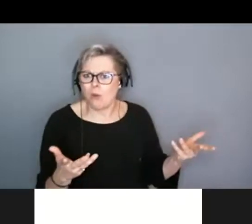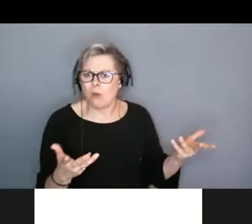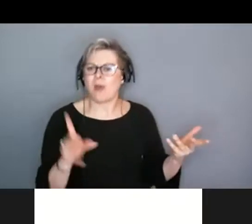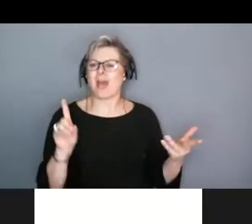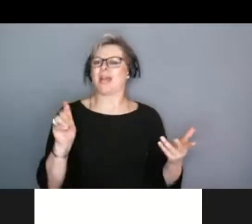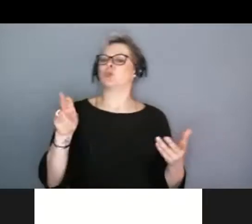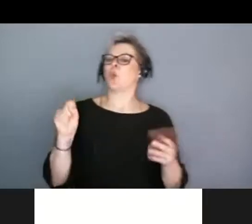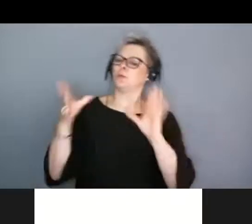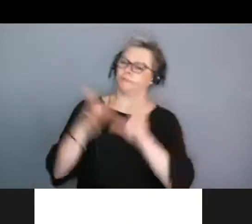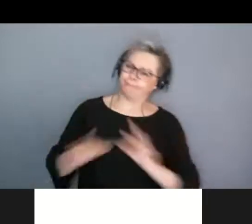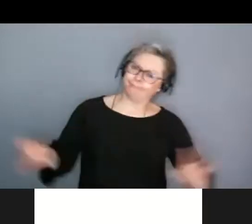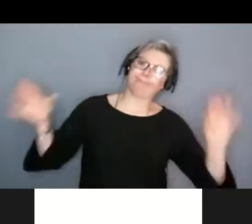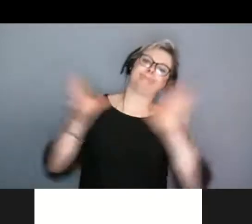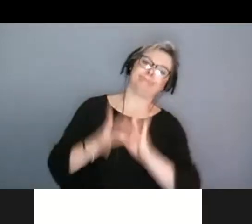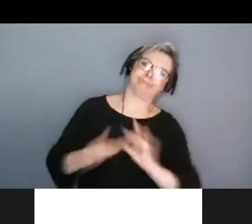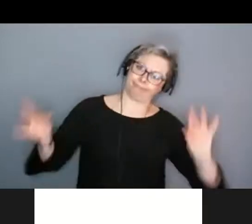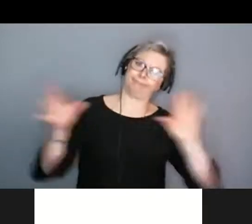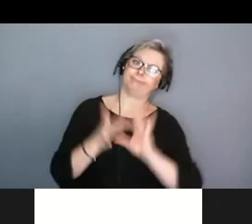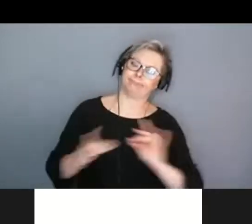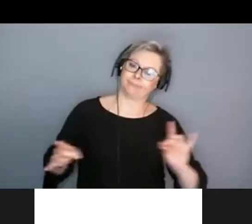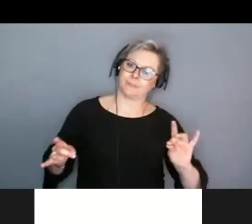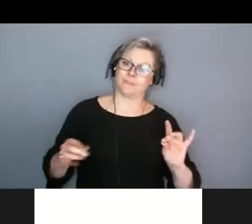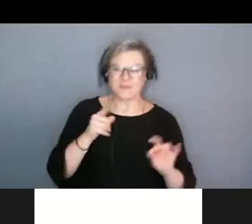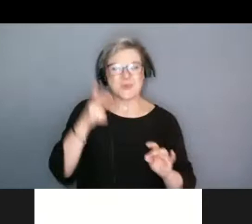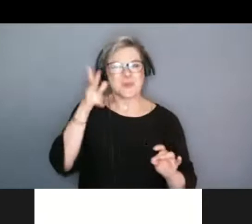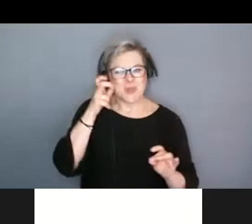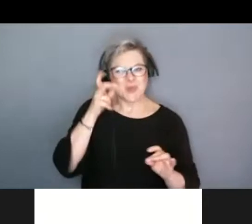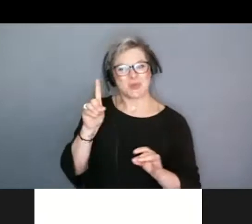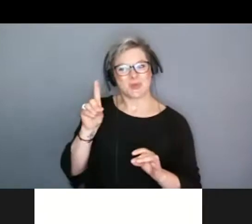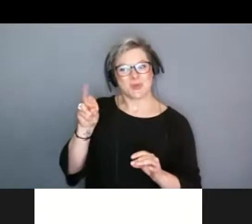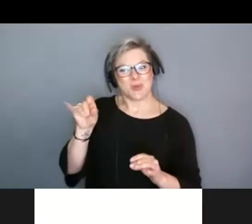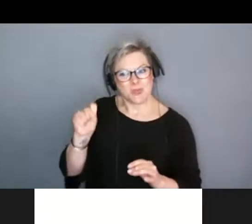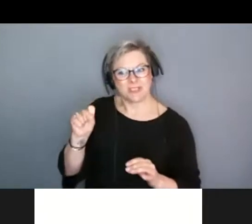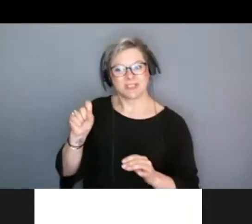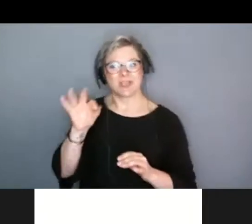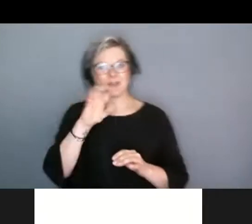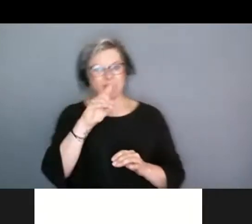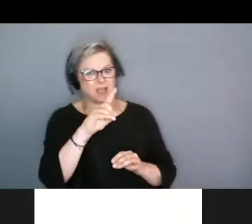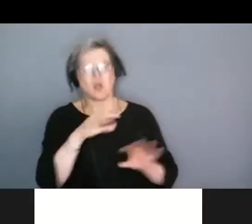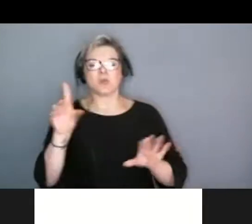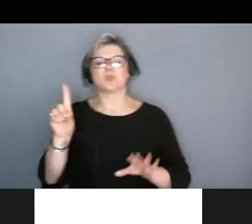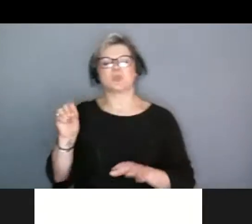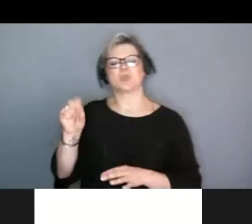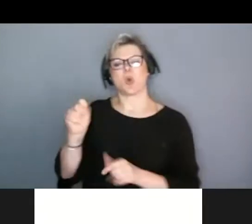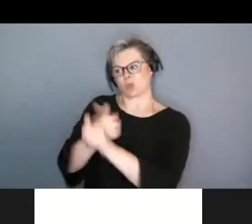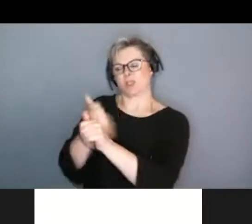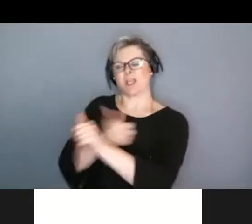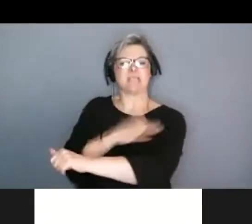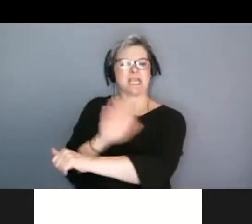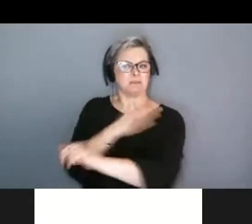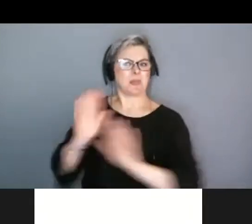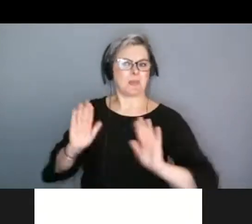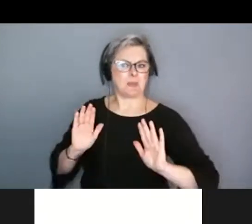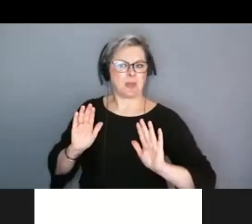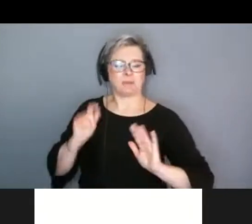tells a story. Now, you heard Doris and Fred singing. Well, Doris singing in that clip. The